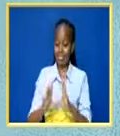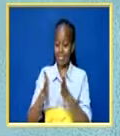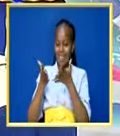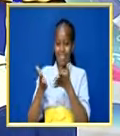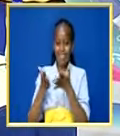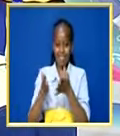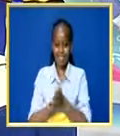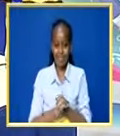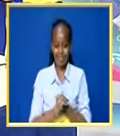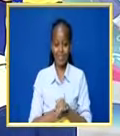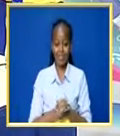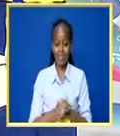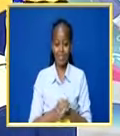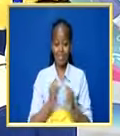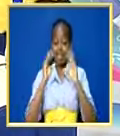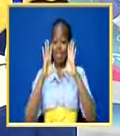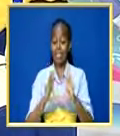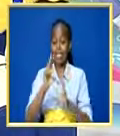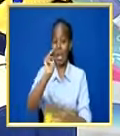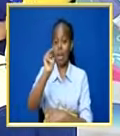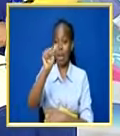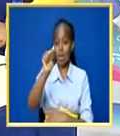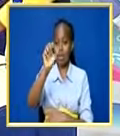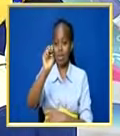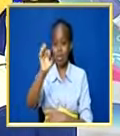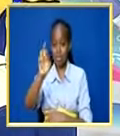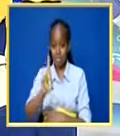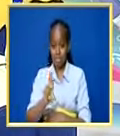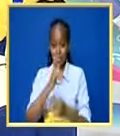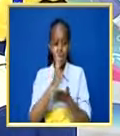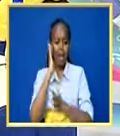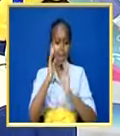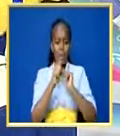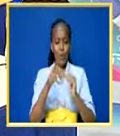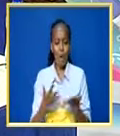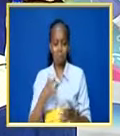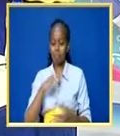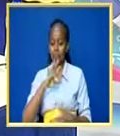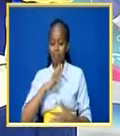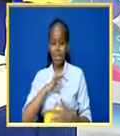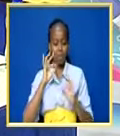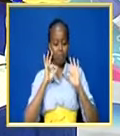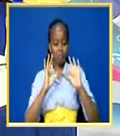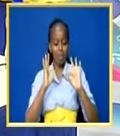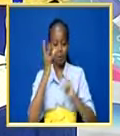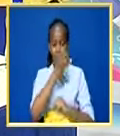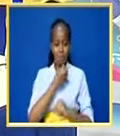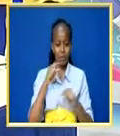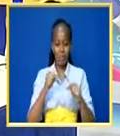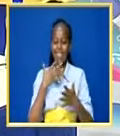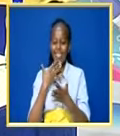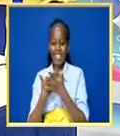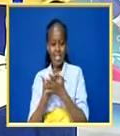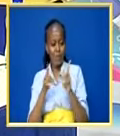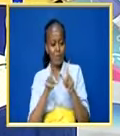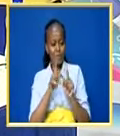right I have our lovely teacher. Teacher Nasa. Hi Teacher Nasa, how are you? I'm fine, and you? You look lovely. Thank you,